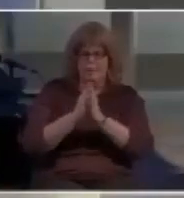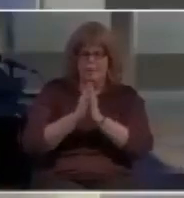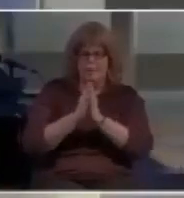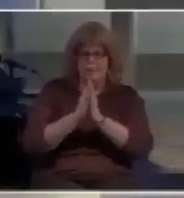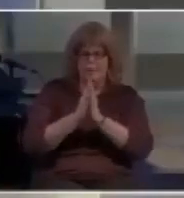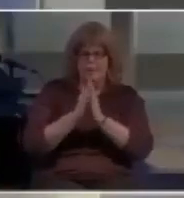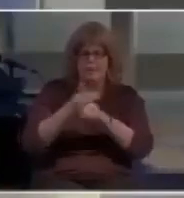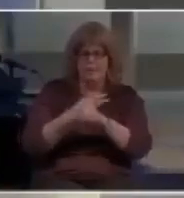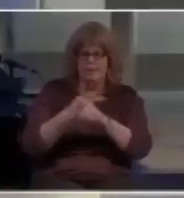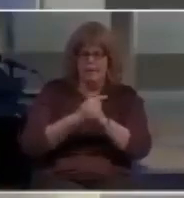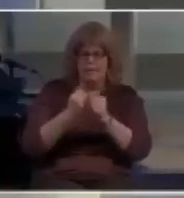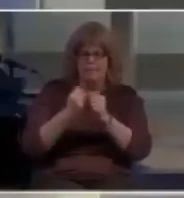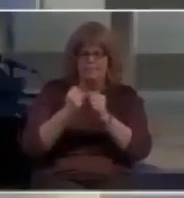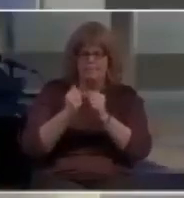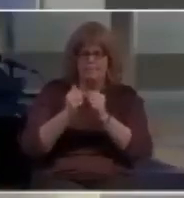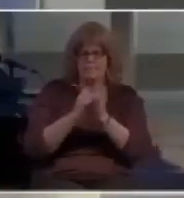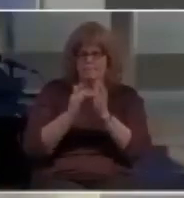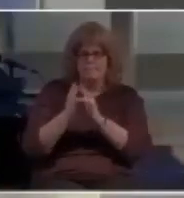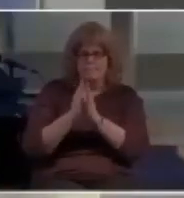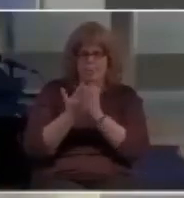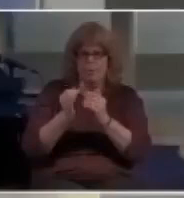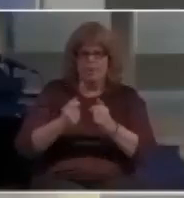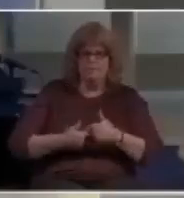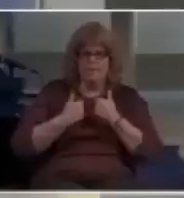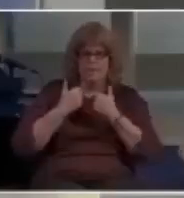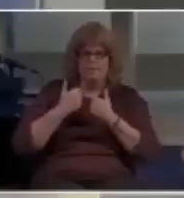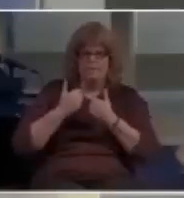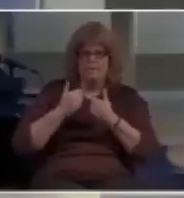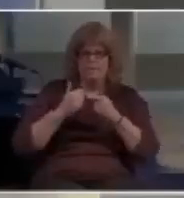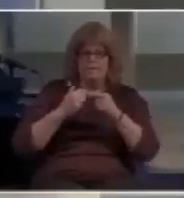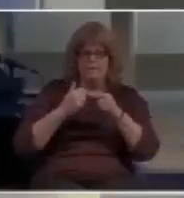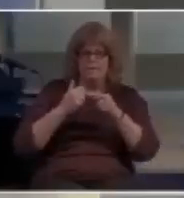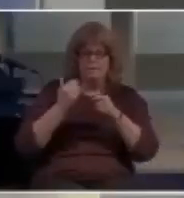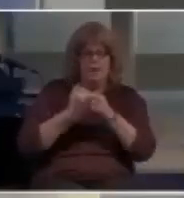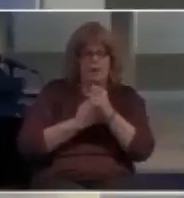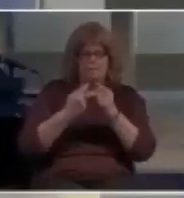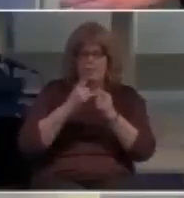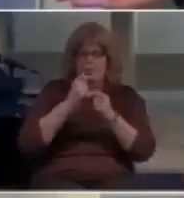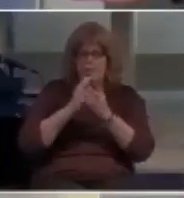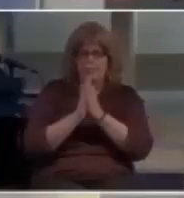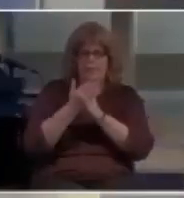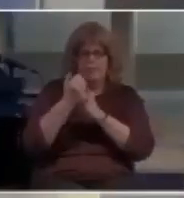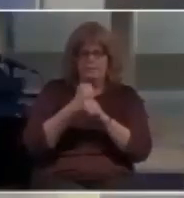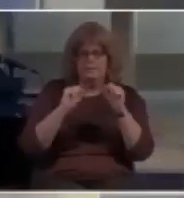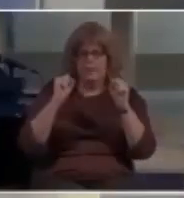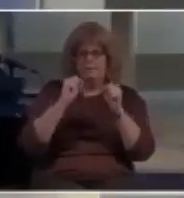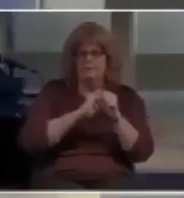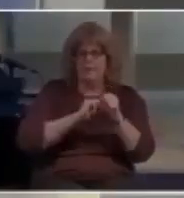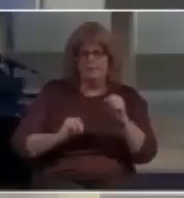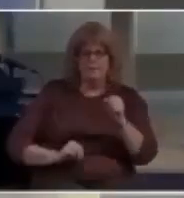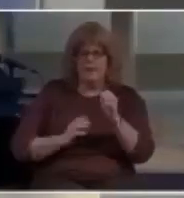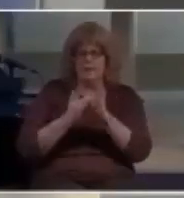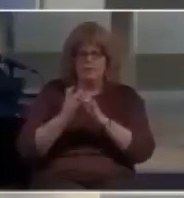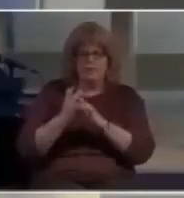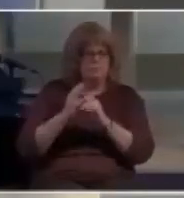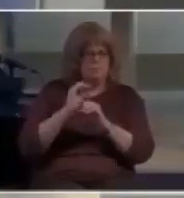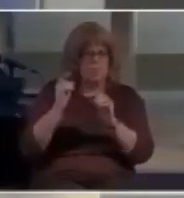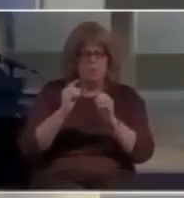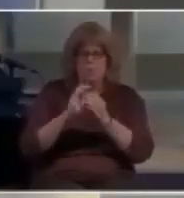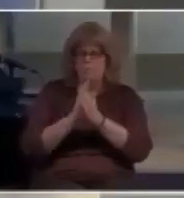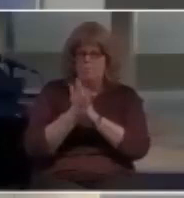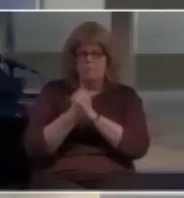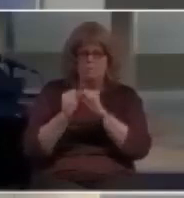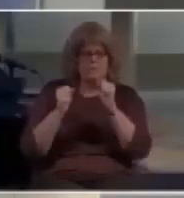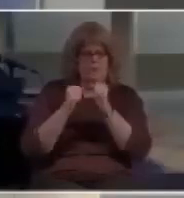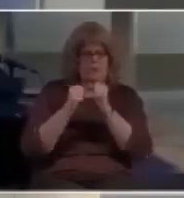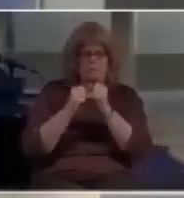the Lamb's book of life from the foundation of the world? That is everybody who comes to faith in Messiah Jesus. Nobody comes to faith in